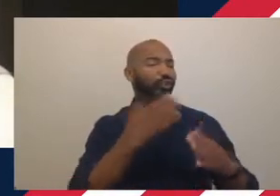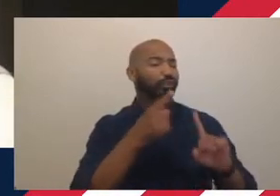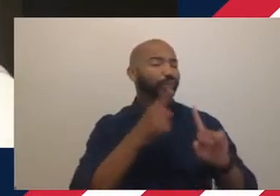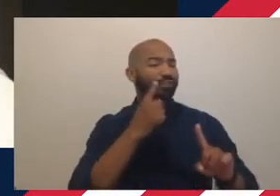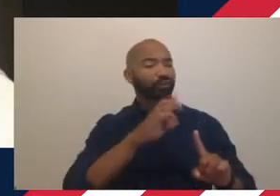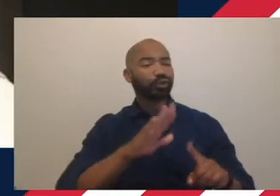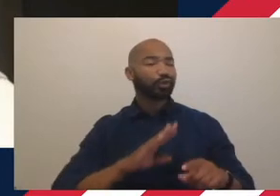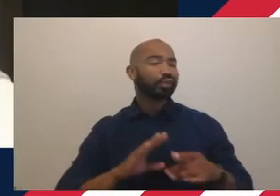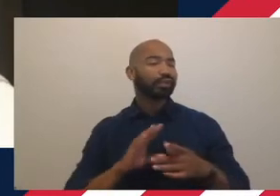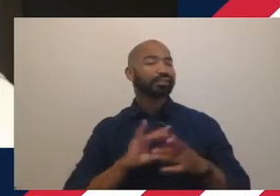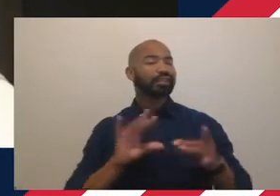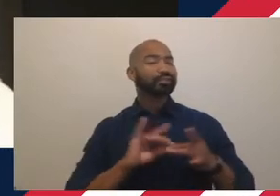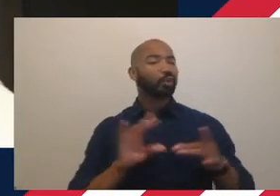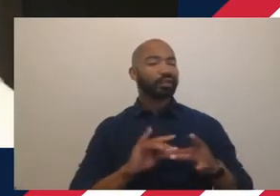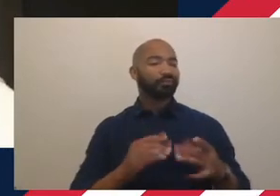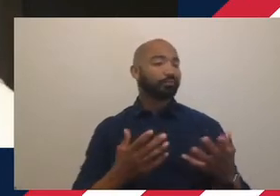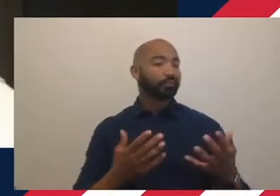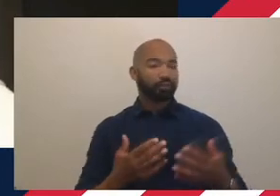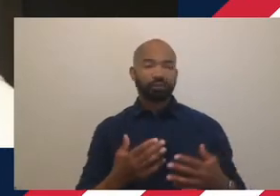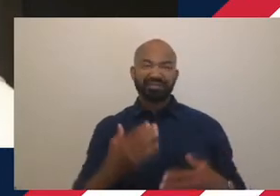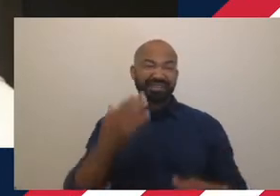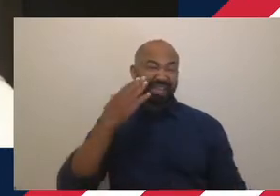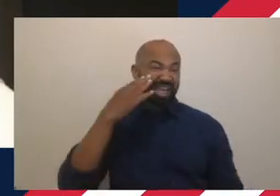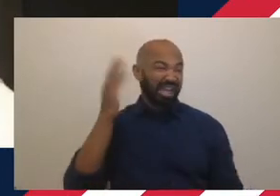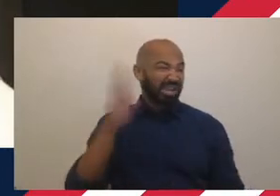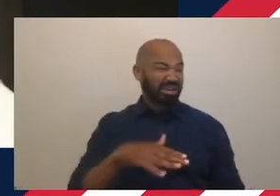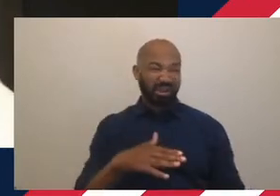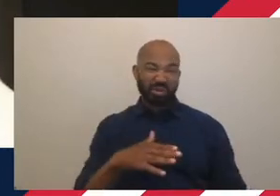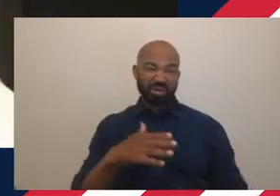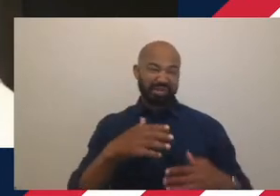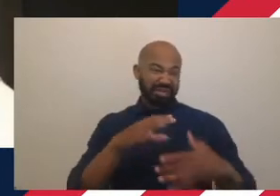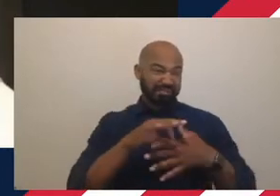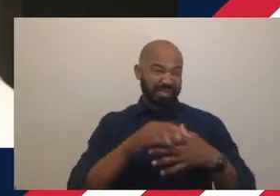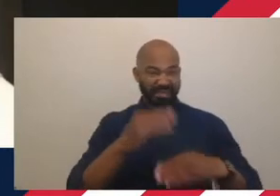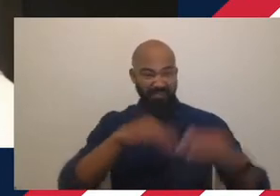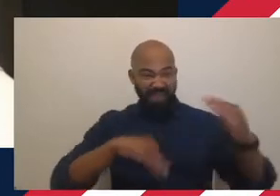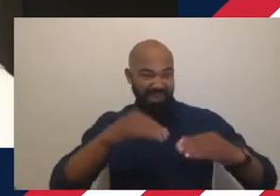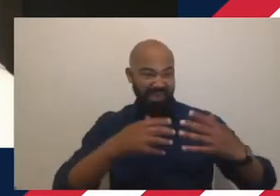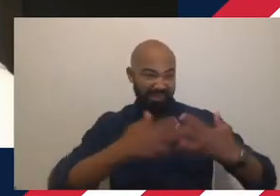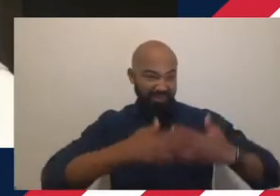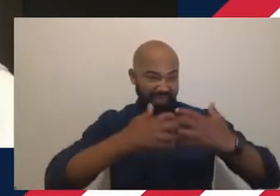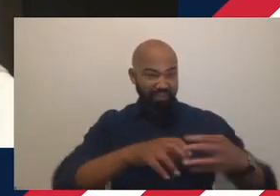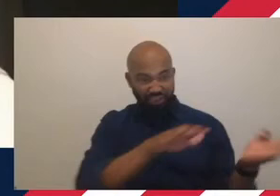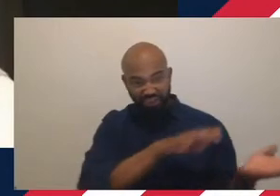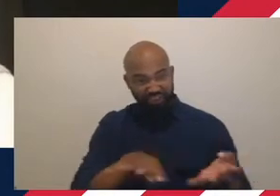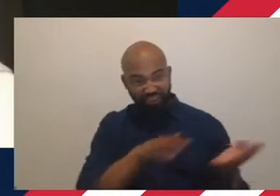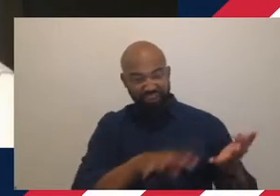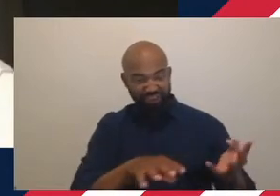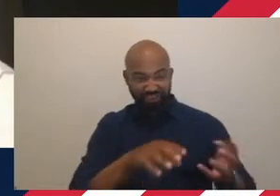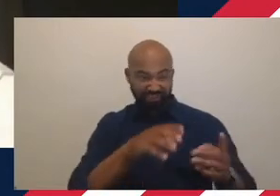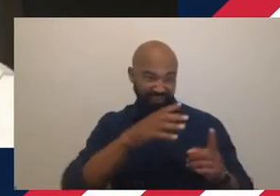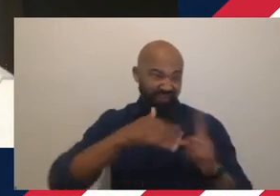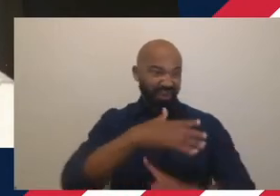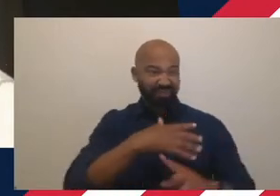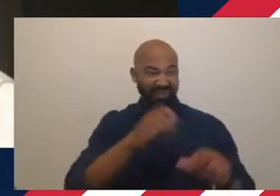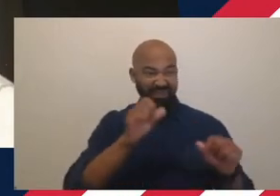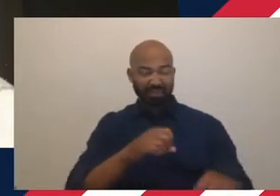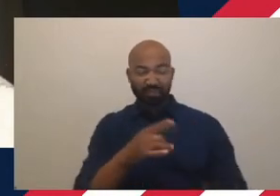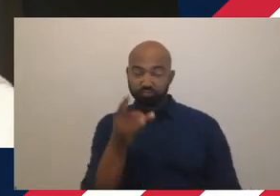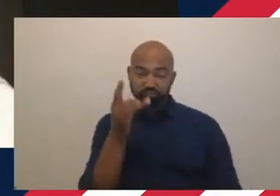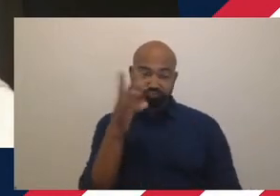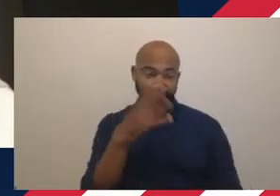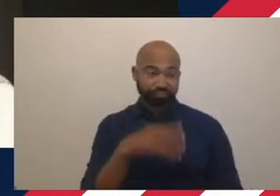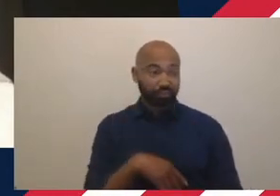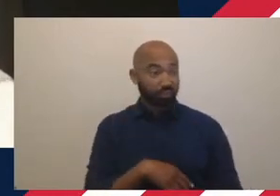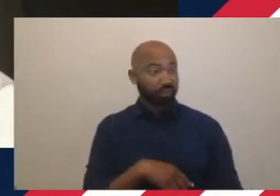I know how horrific conditions can be at meat packing plants including and especially